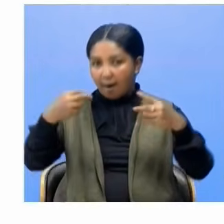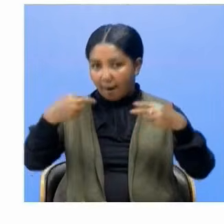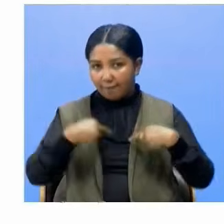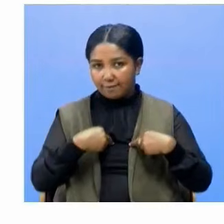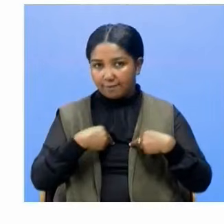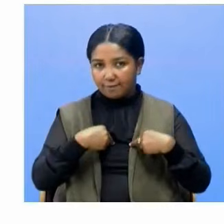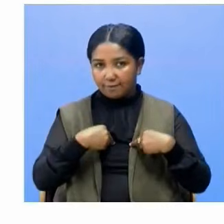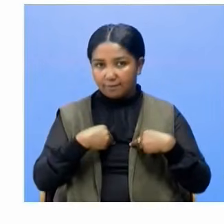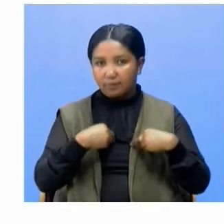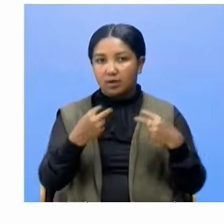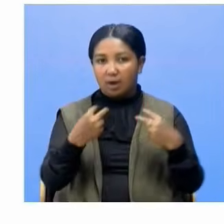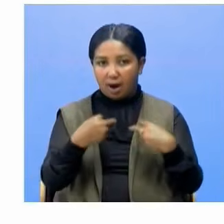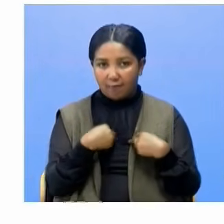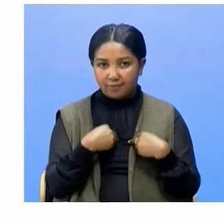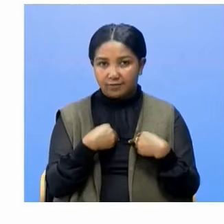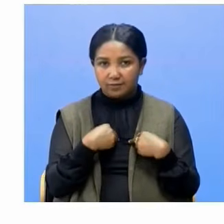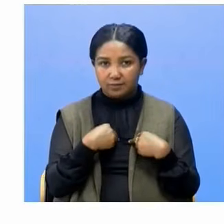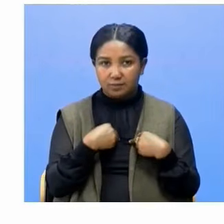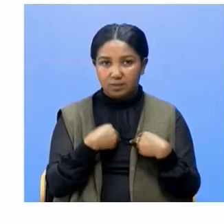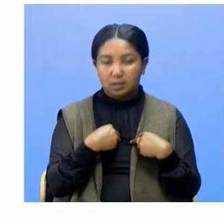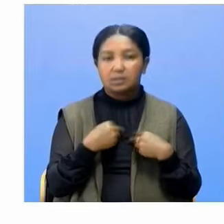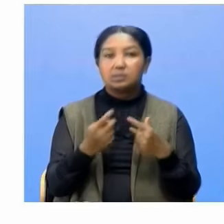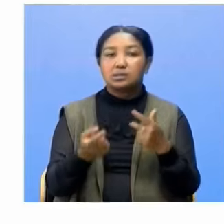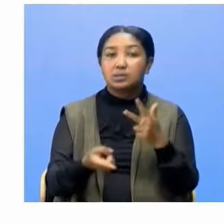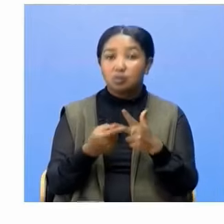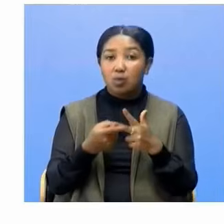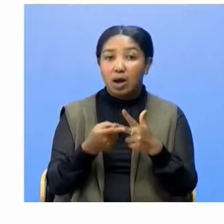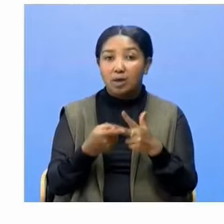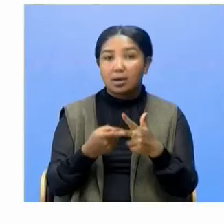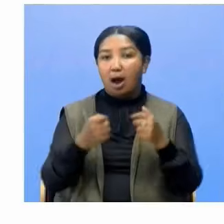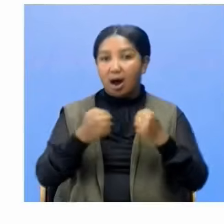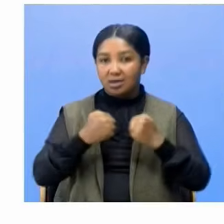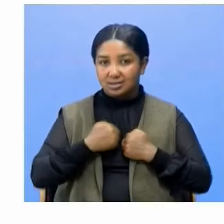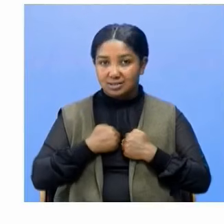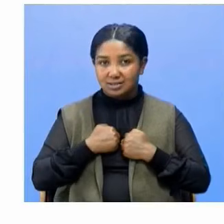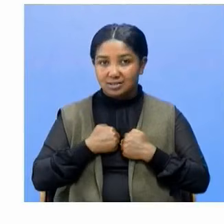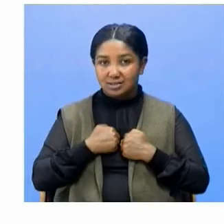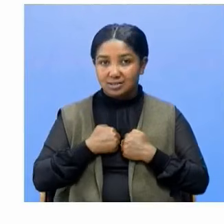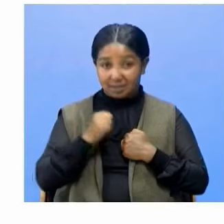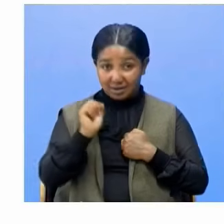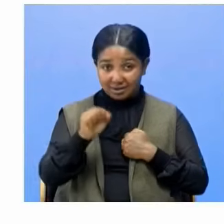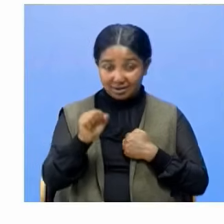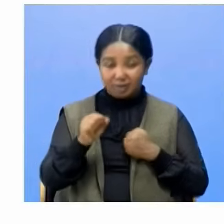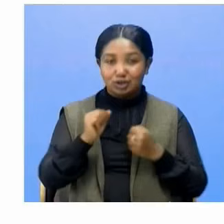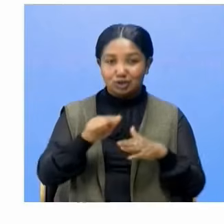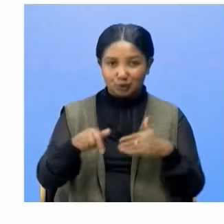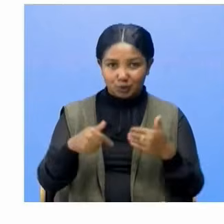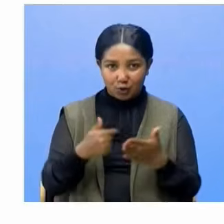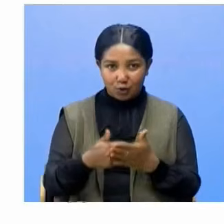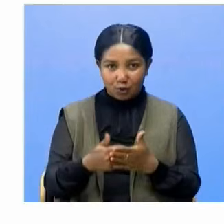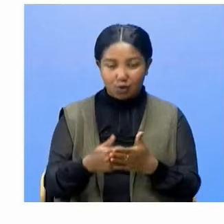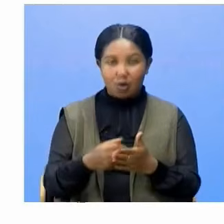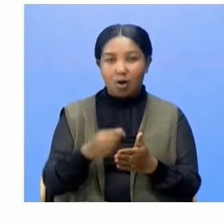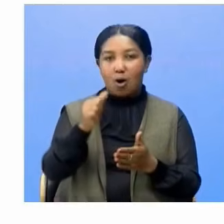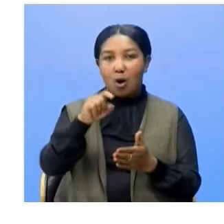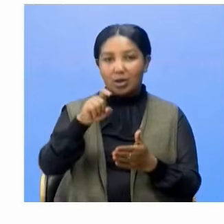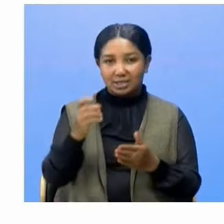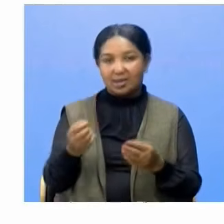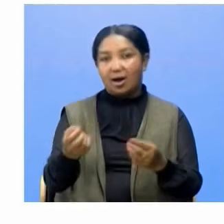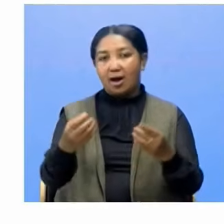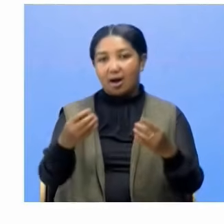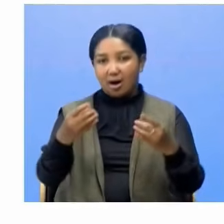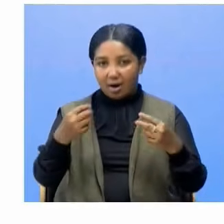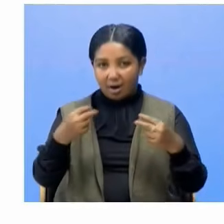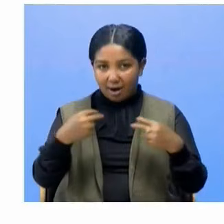second one, have. On the third one, has. Yes? So, the auxiliaries are